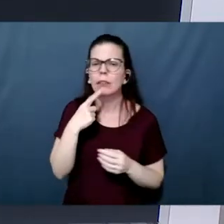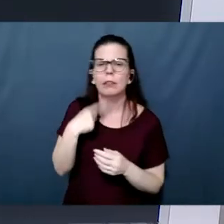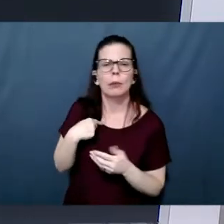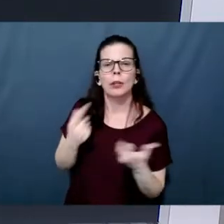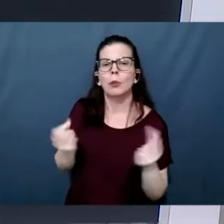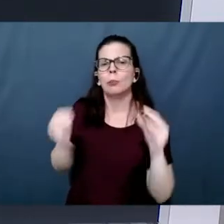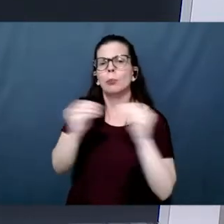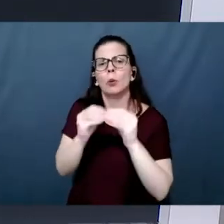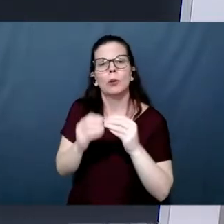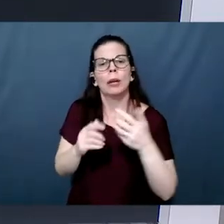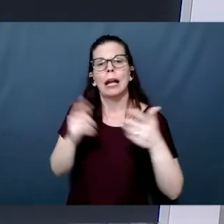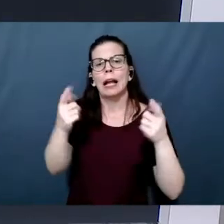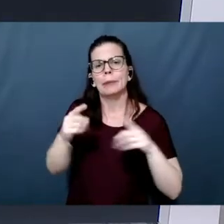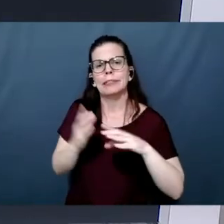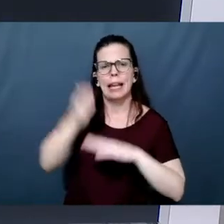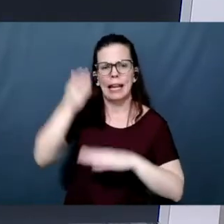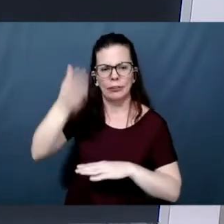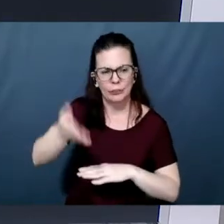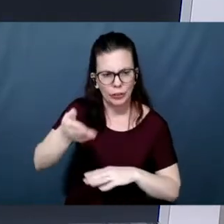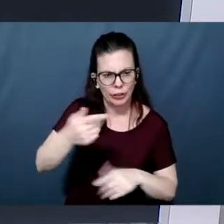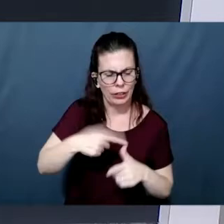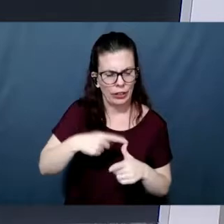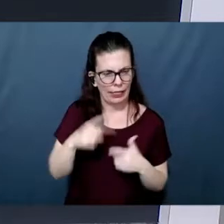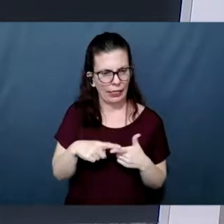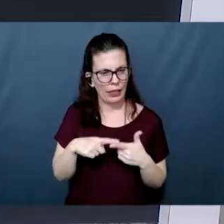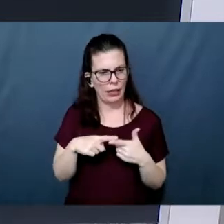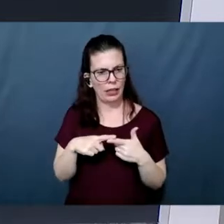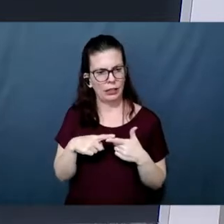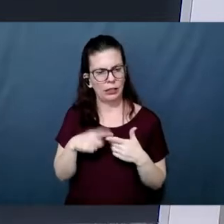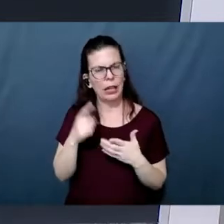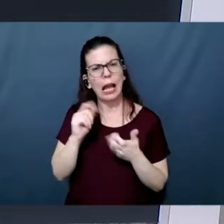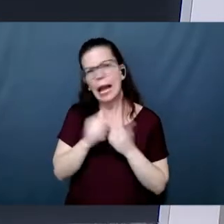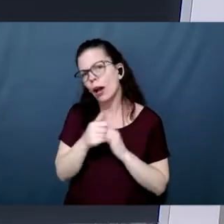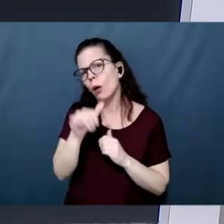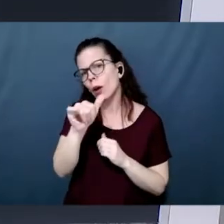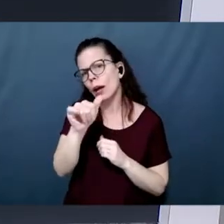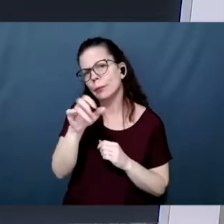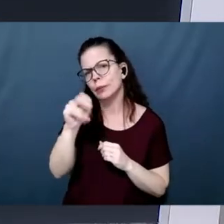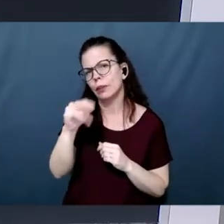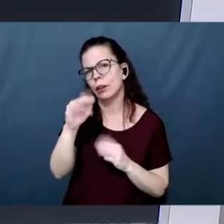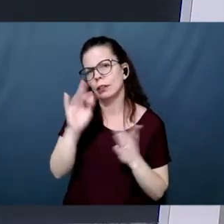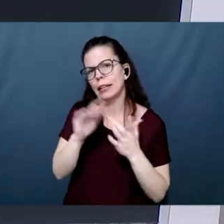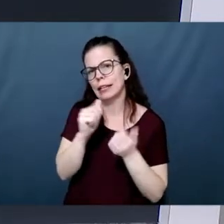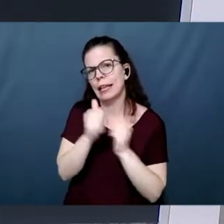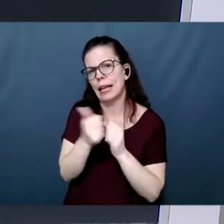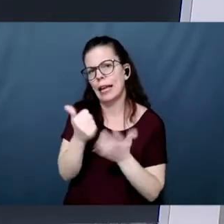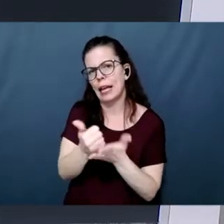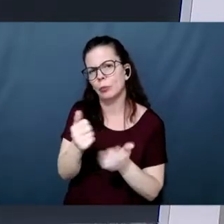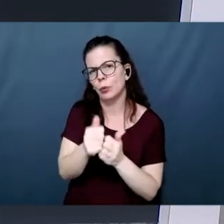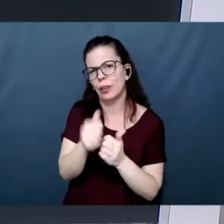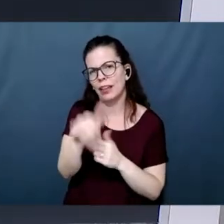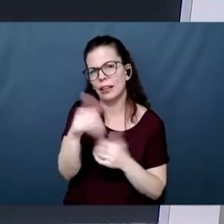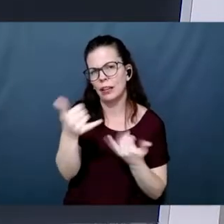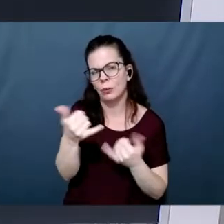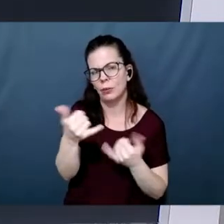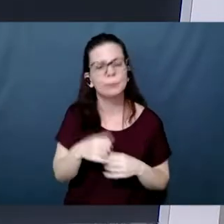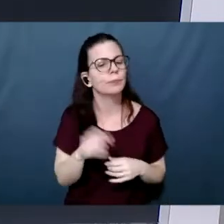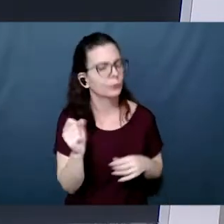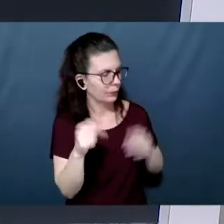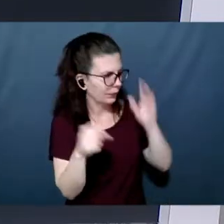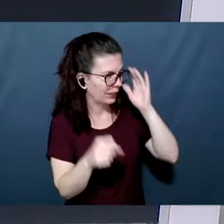that, and then how does Amazon Connect help with that now? Right. So I think every company has their